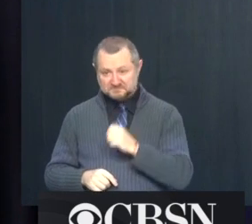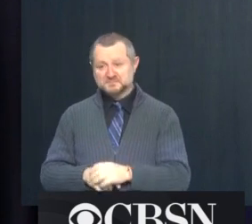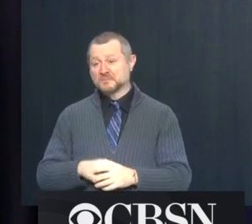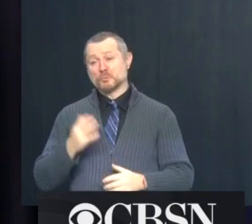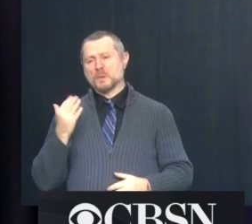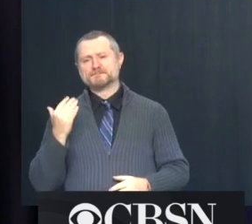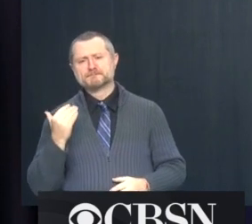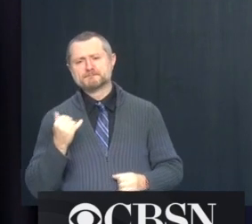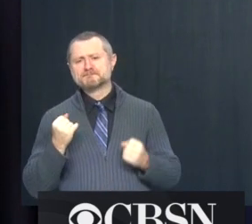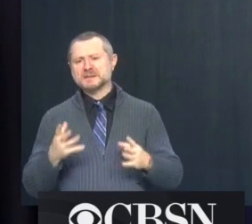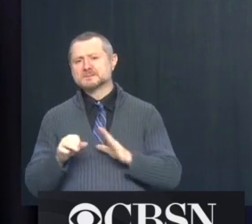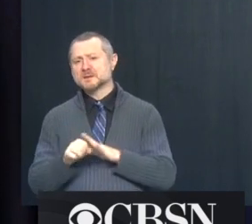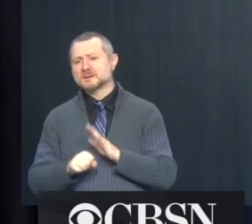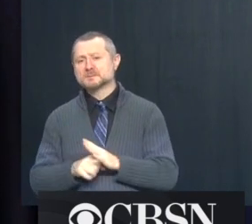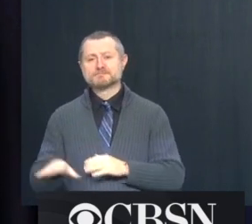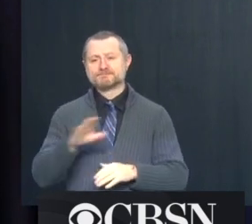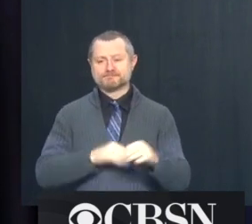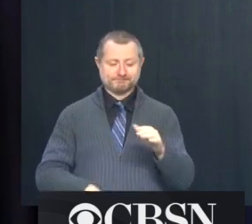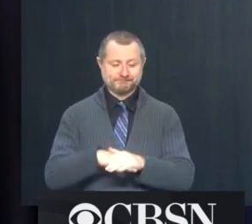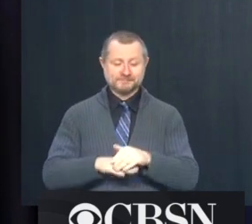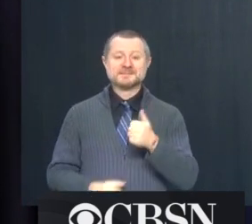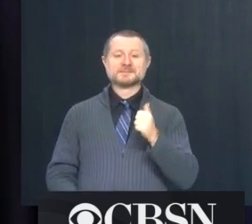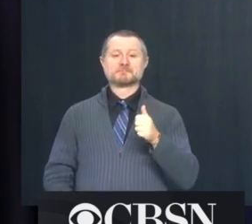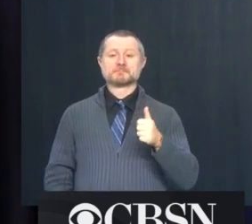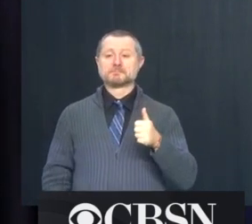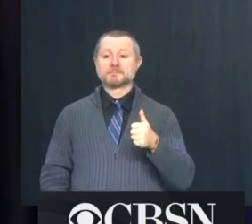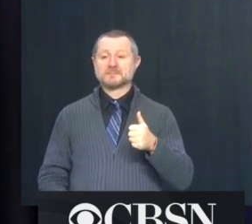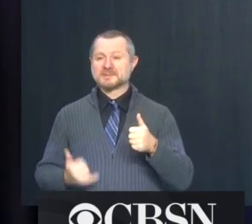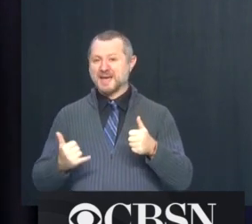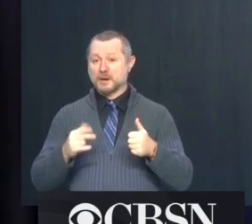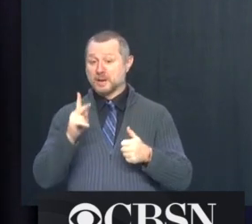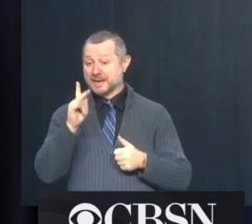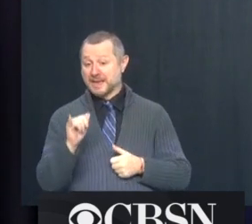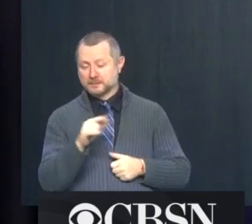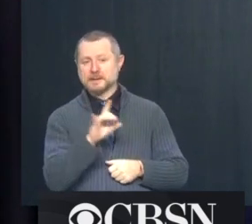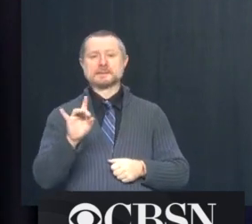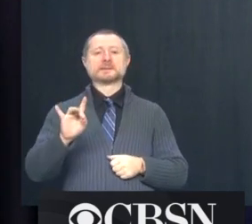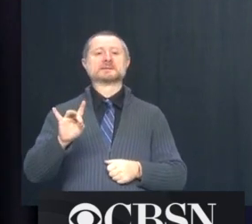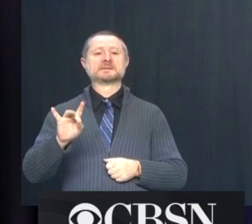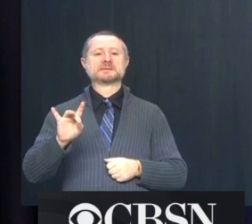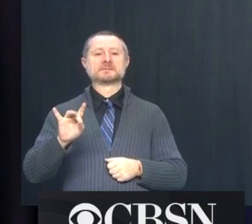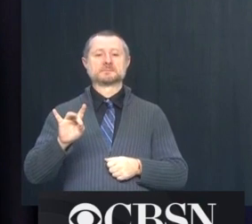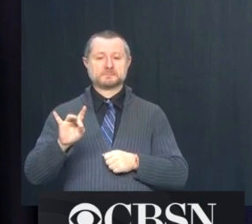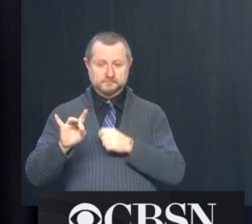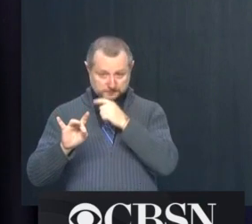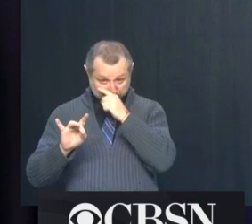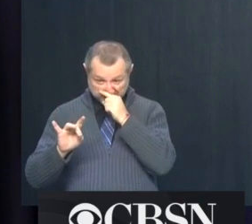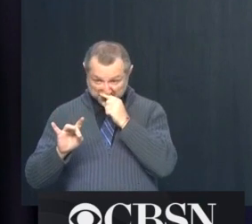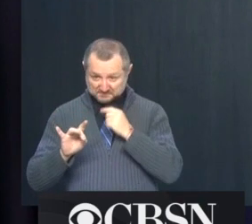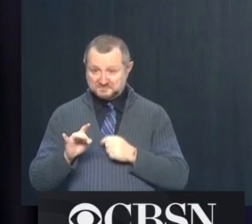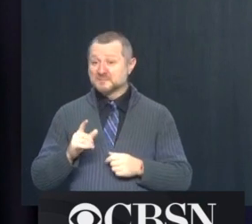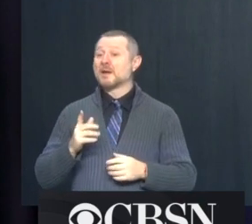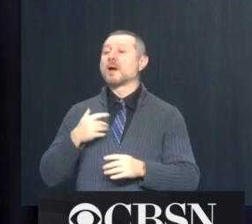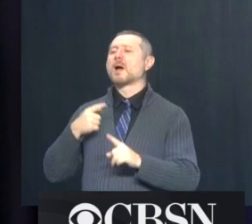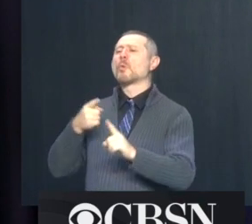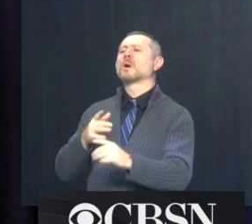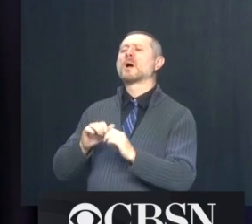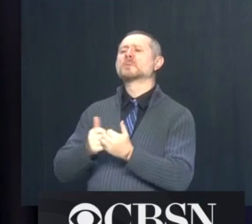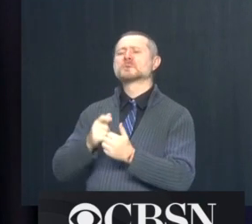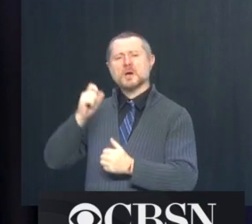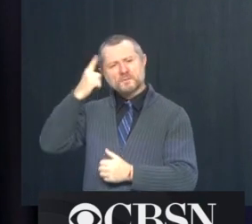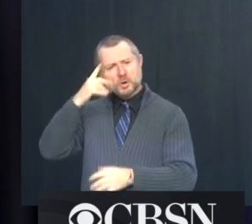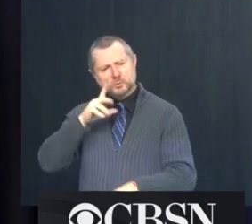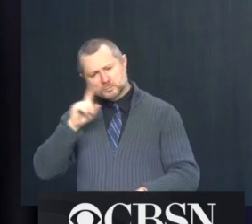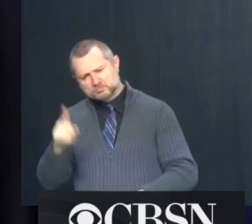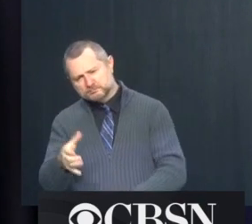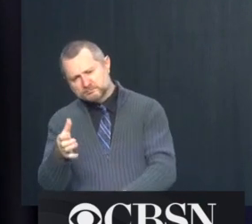limit. The problem with these are, how does government really enforce that,